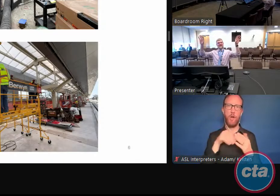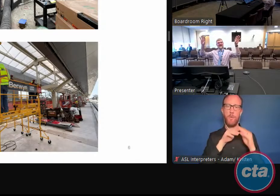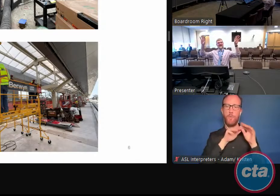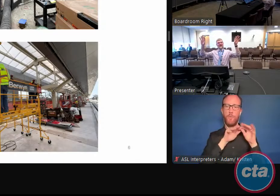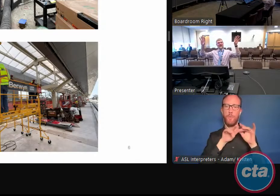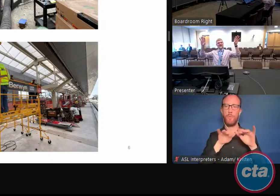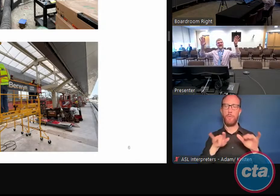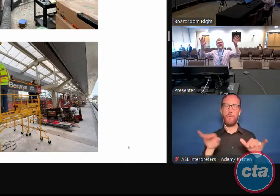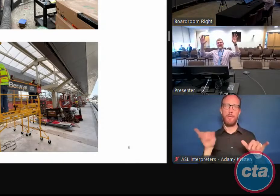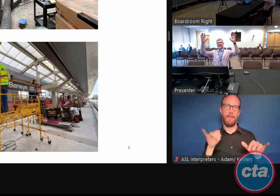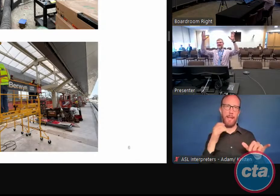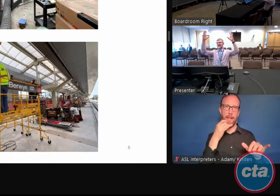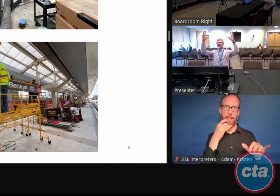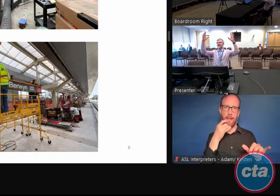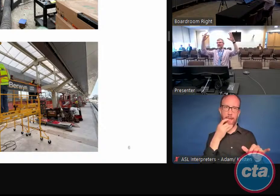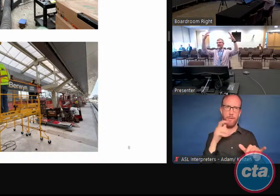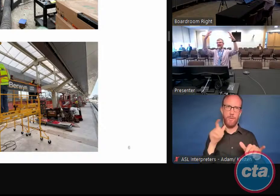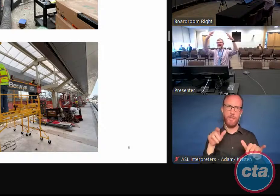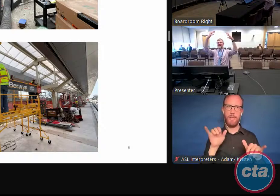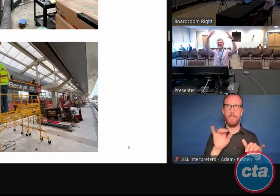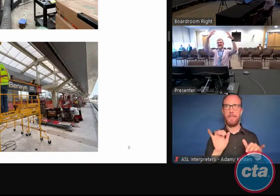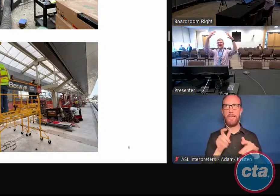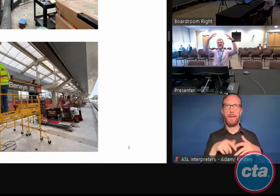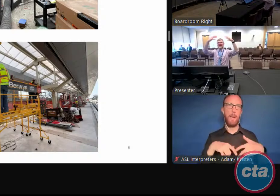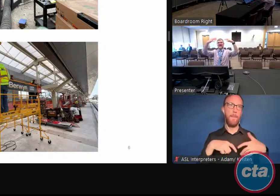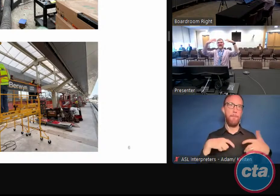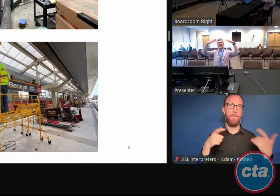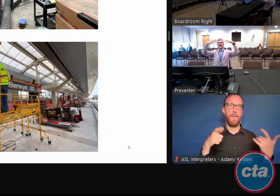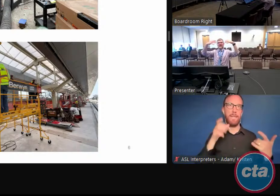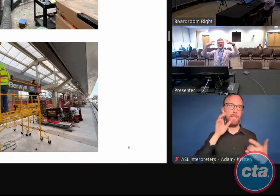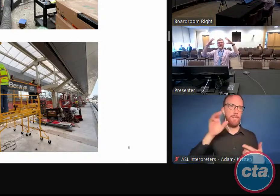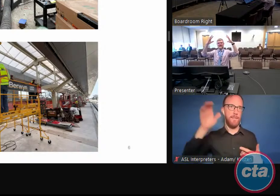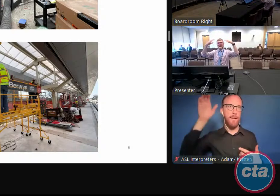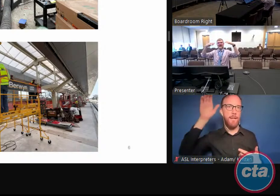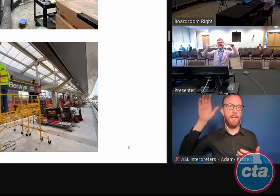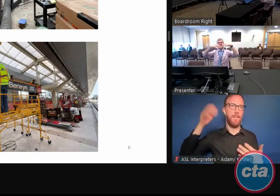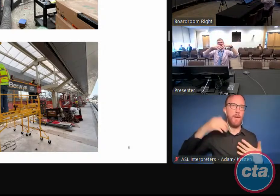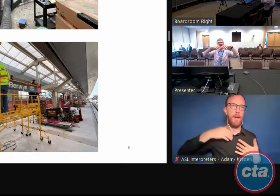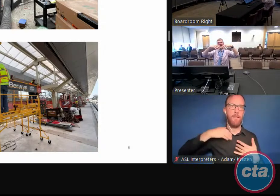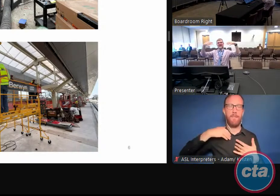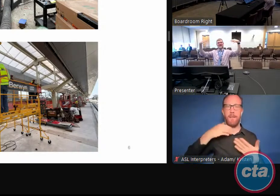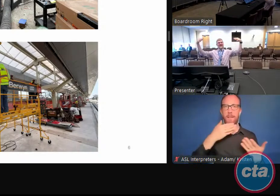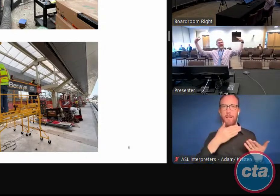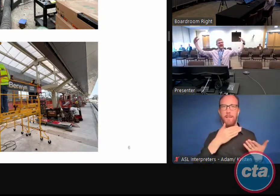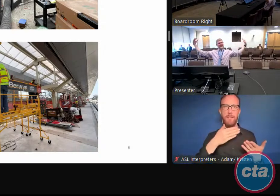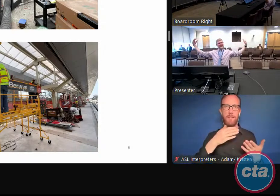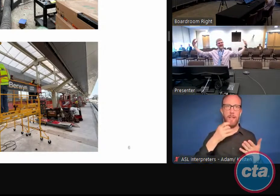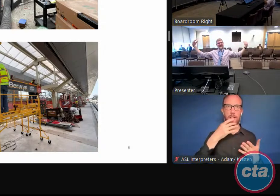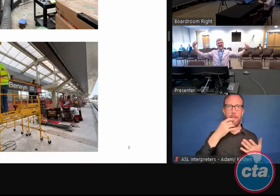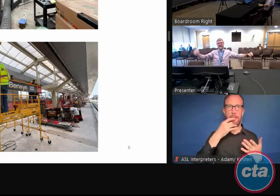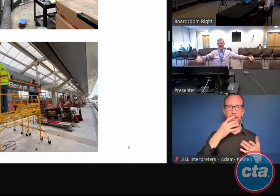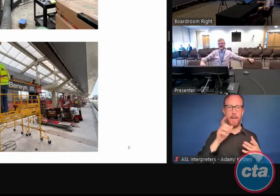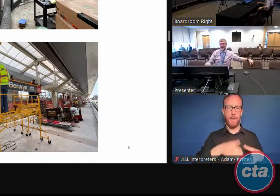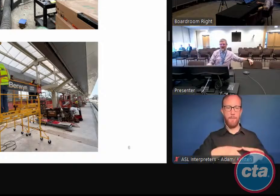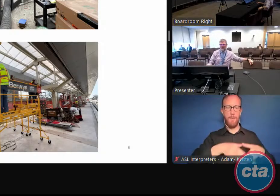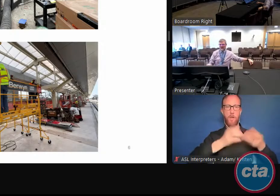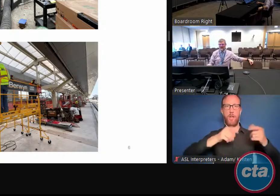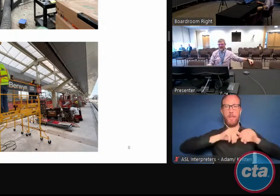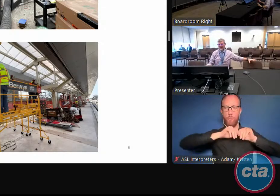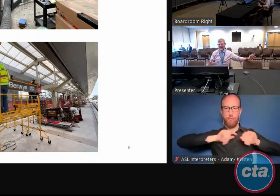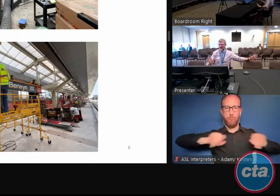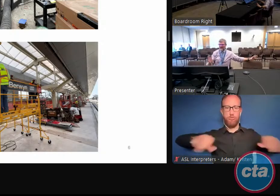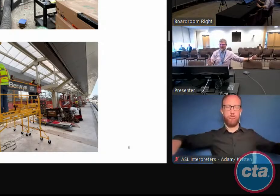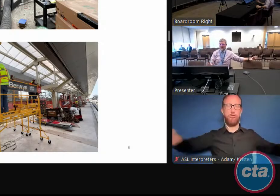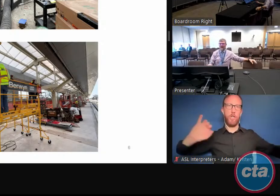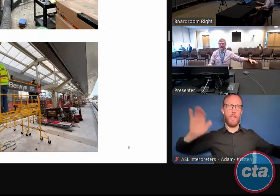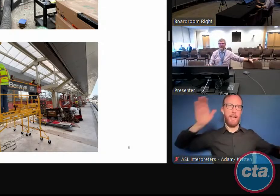they were treating it almost like a big sun. We were getting this natural light coming through where this pillar is, and it shoots out there as sunlight.